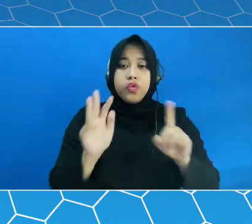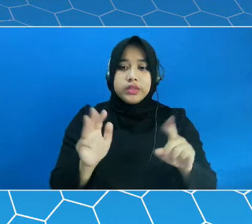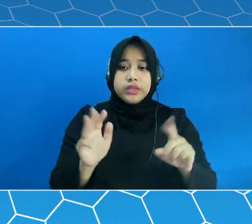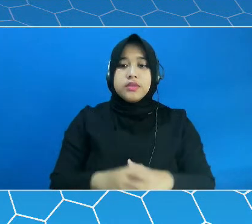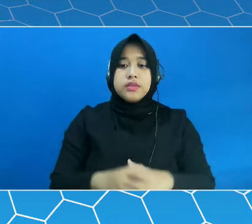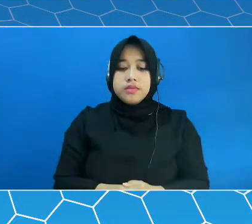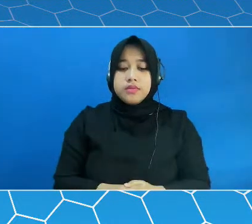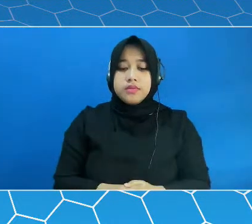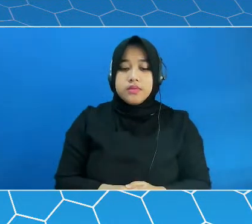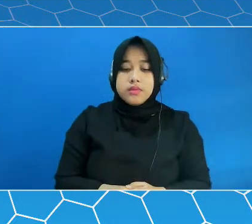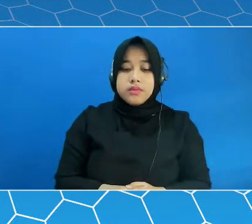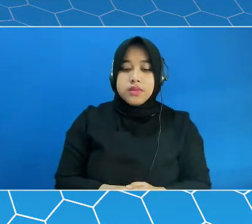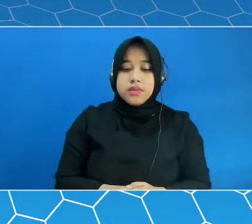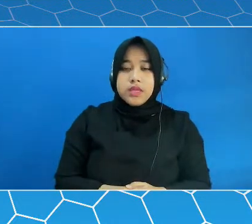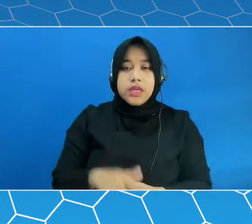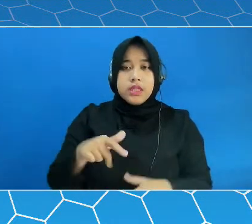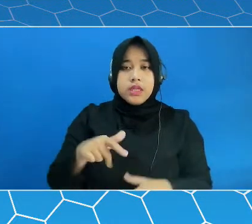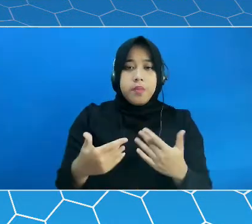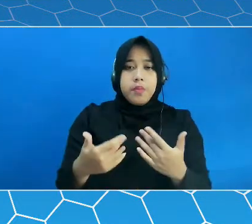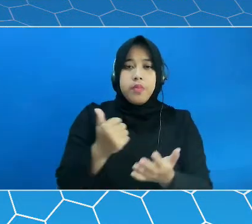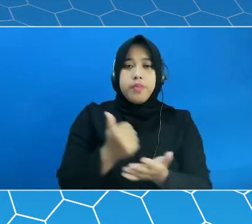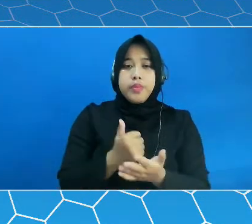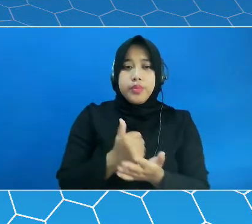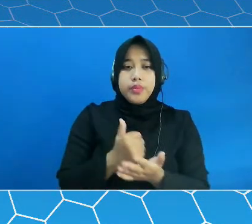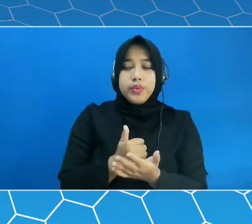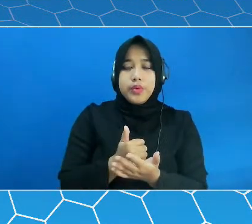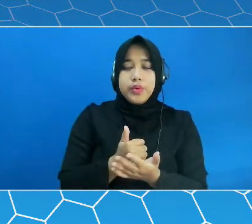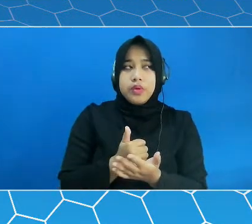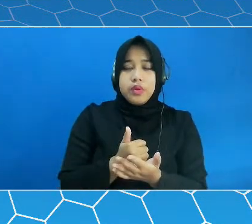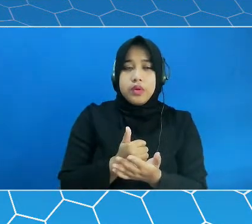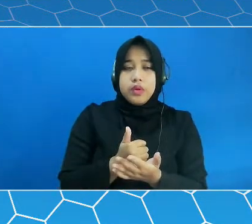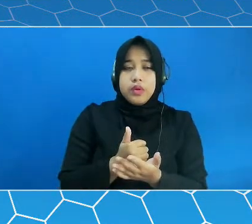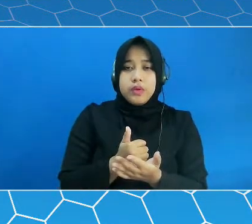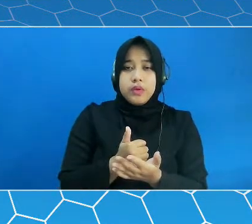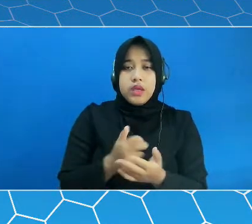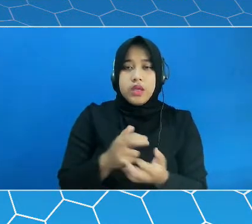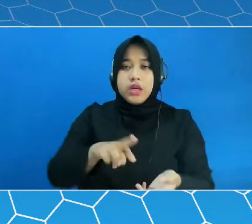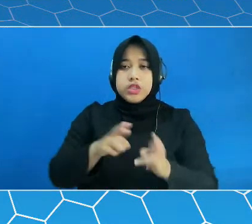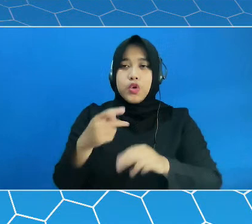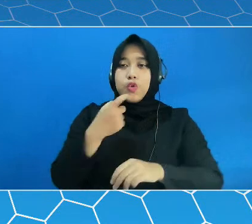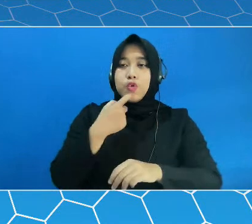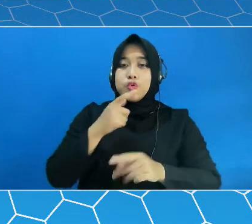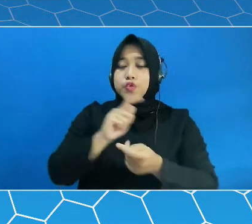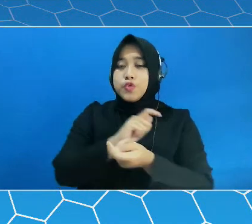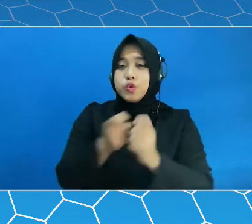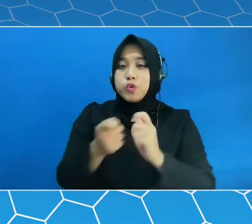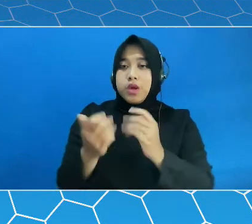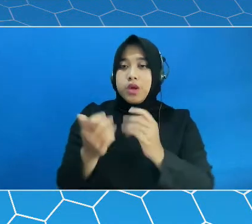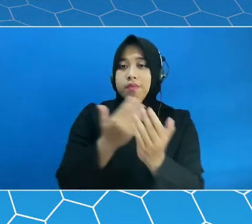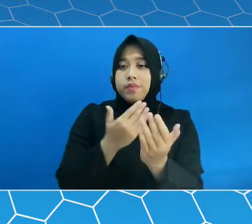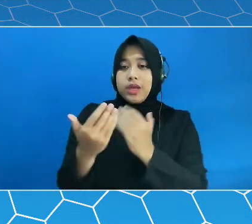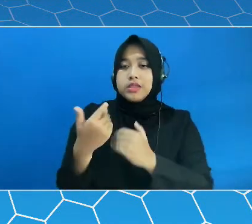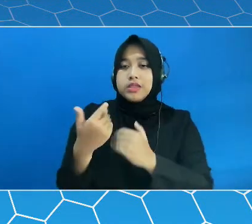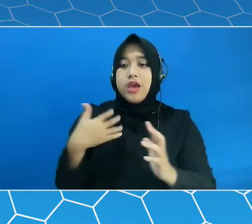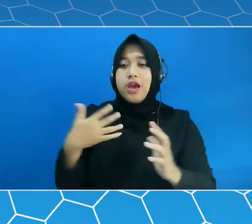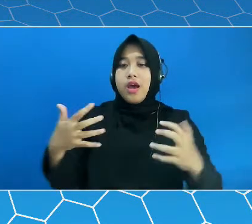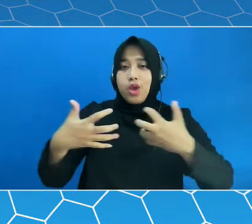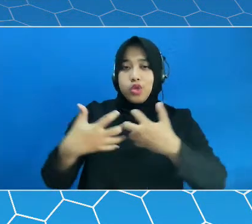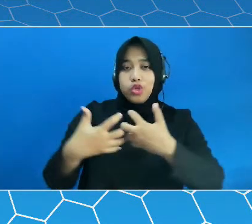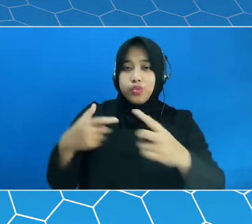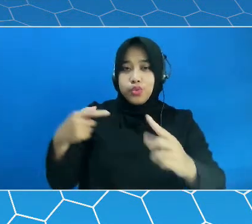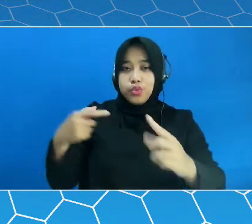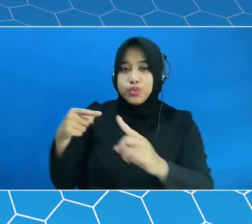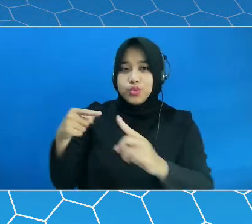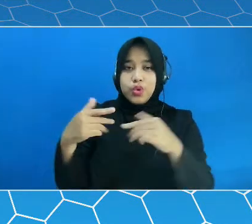trial design to provide reliable evidence of the efficacy of post-hospitalization treatments